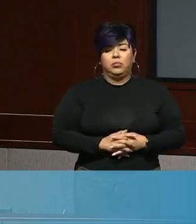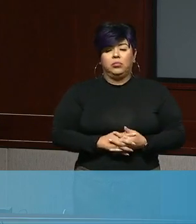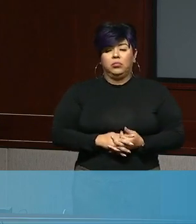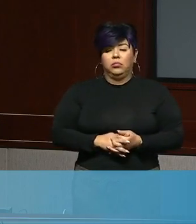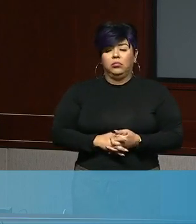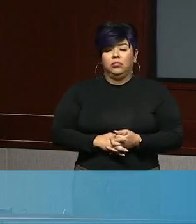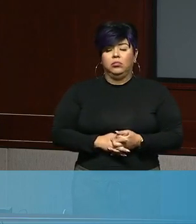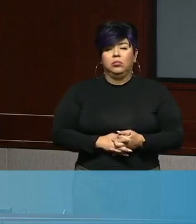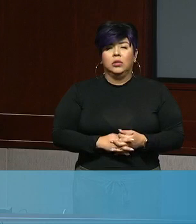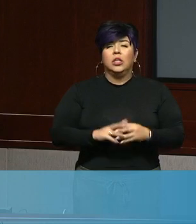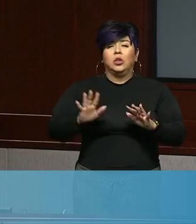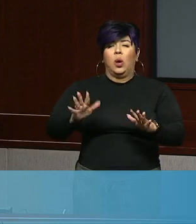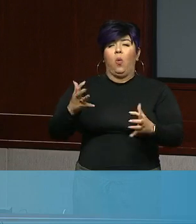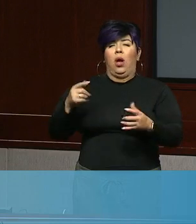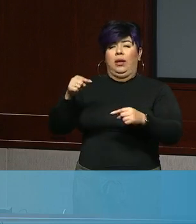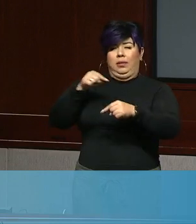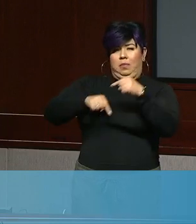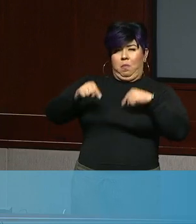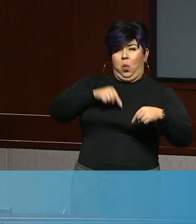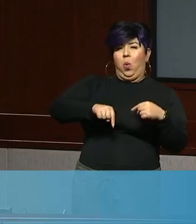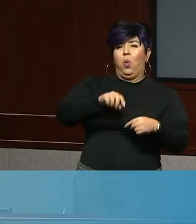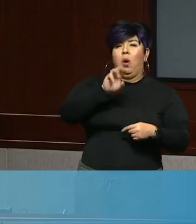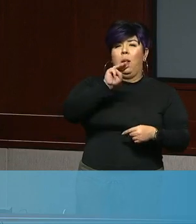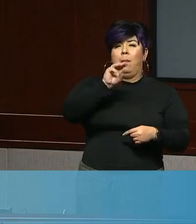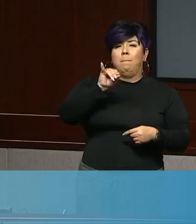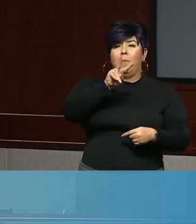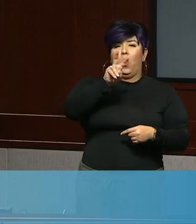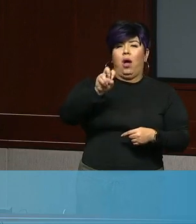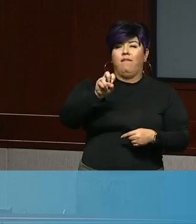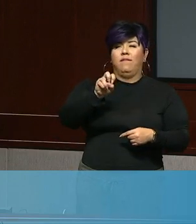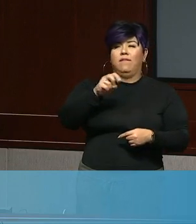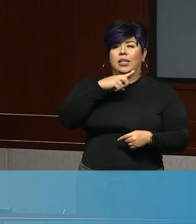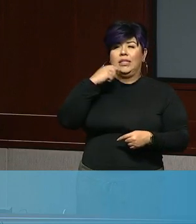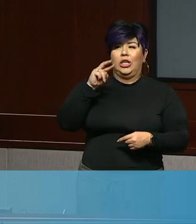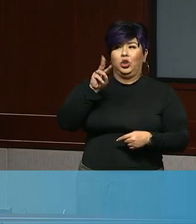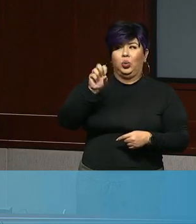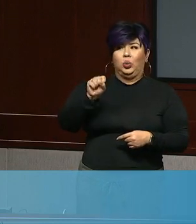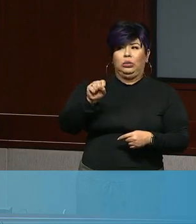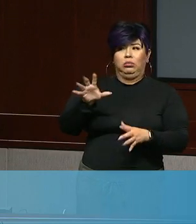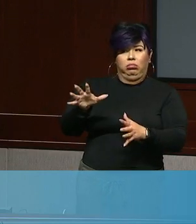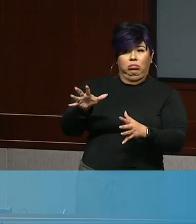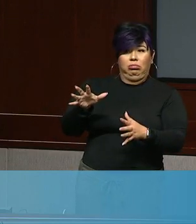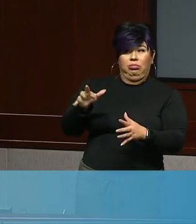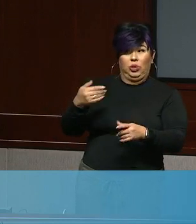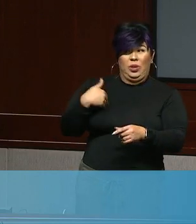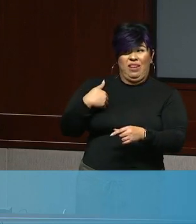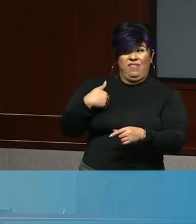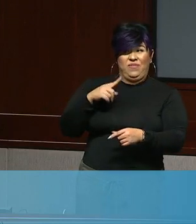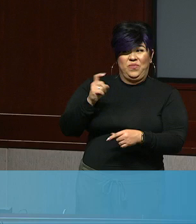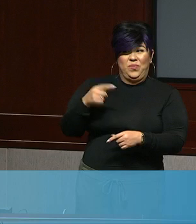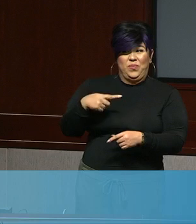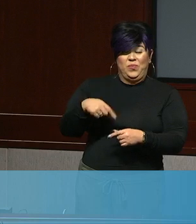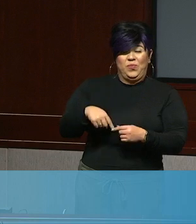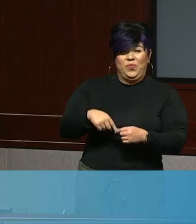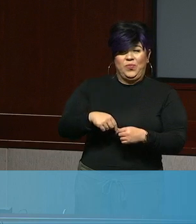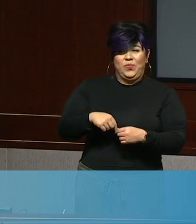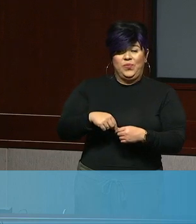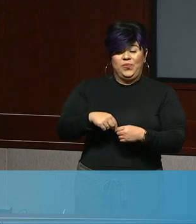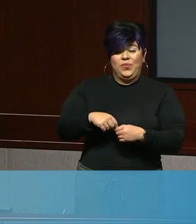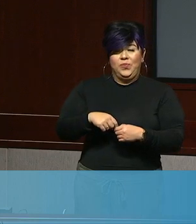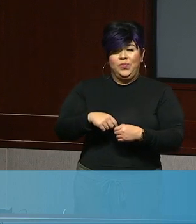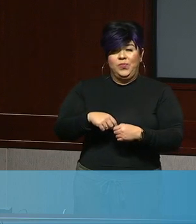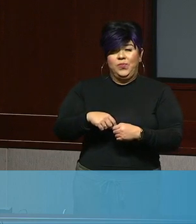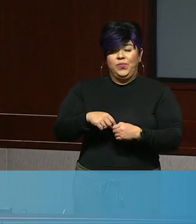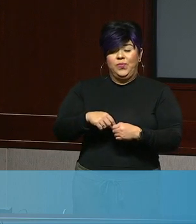I'm going to go back really quickly to Mojave Desert News. We understand you unmuted. Just want to make sure you didn't have any questions.